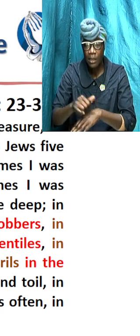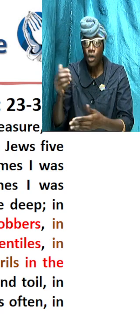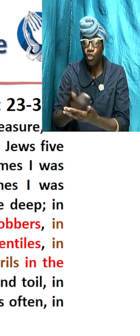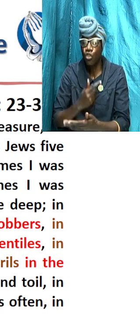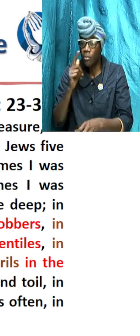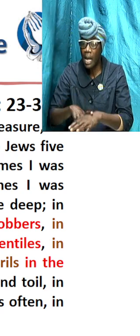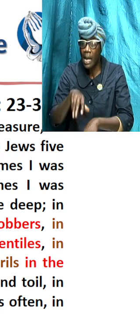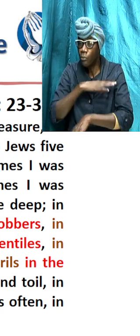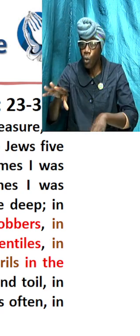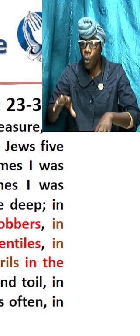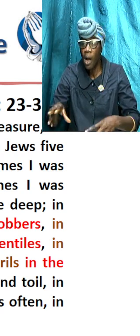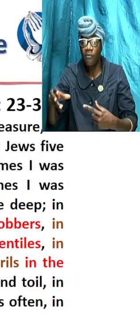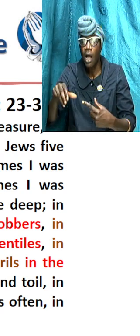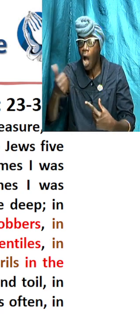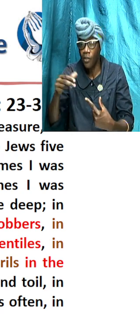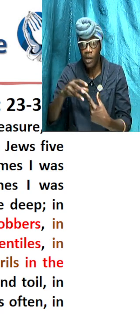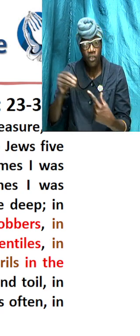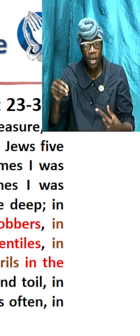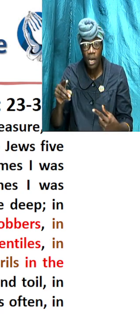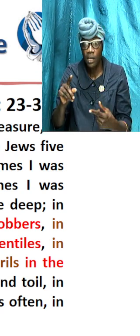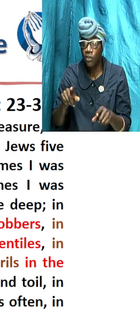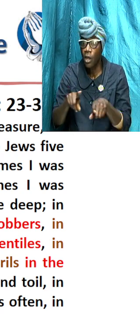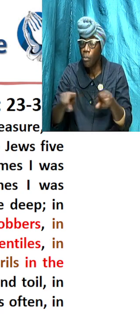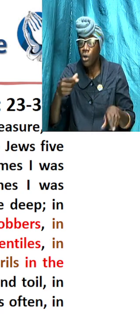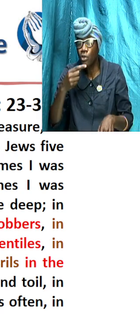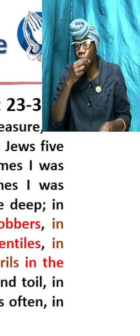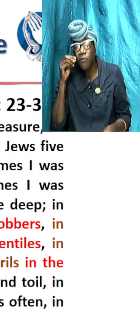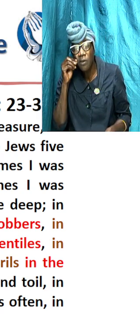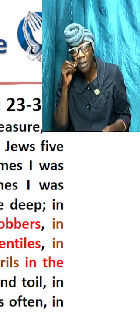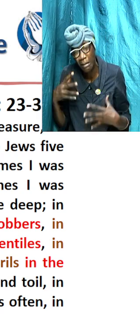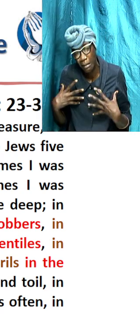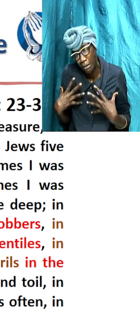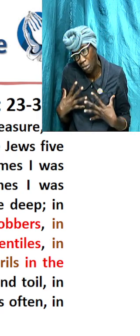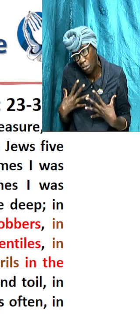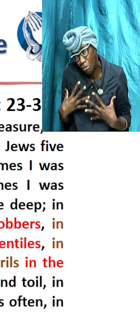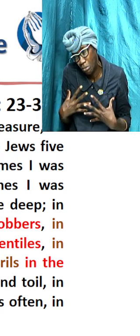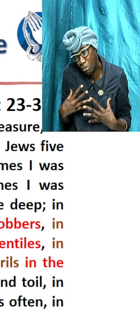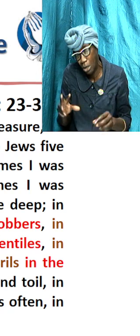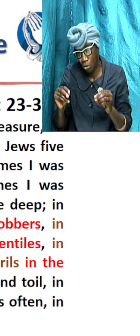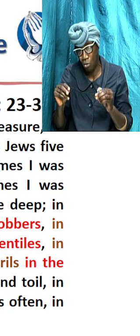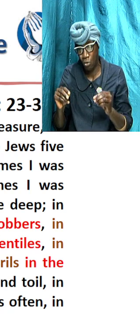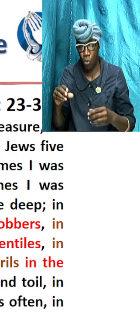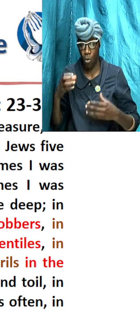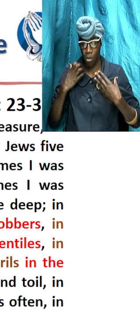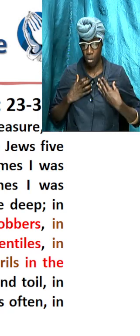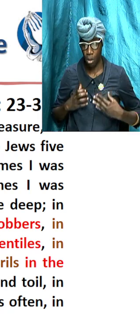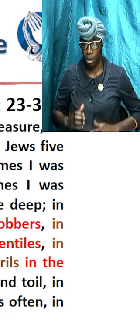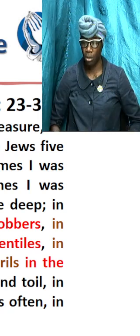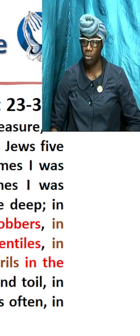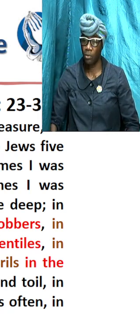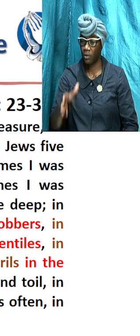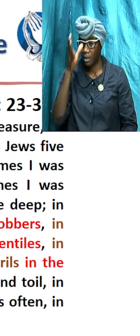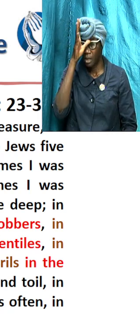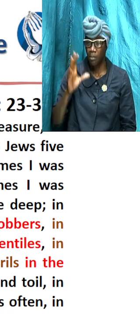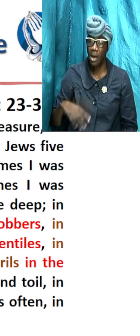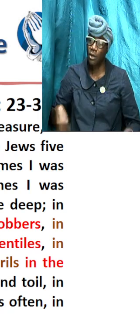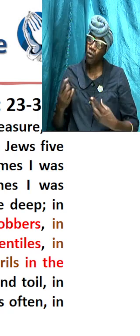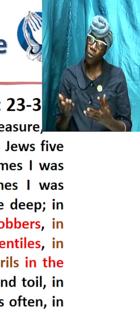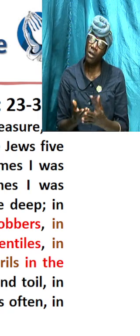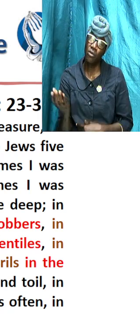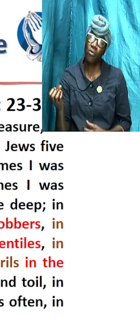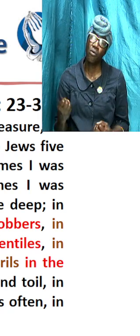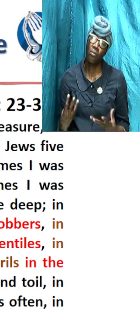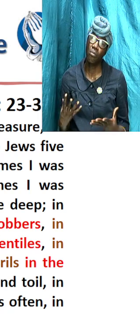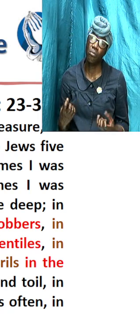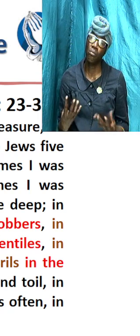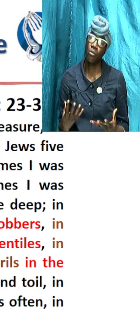other choice but to fast. He said, in cold and nakedness. The man was going through a lot. He was